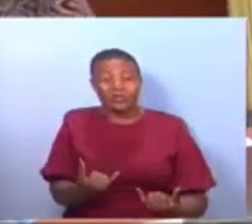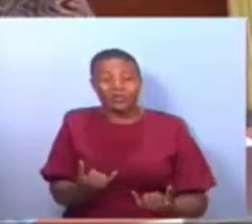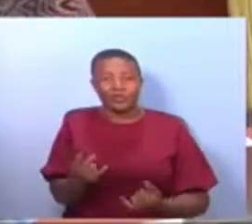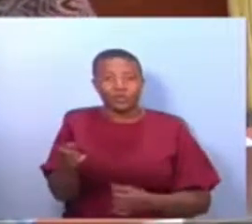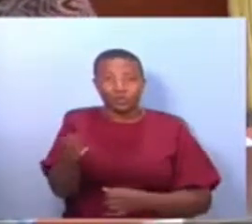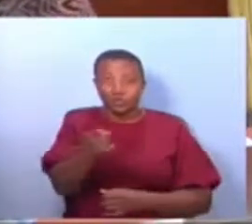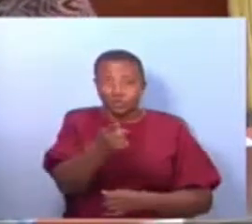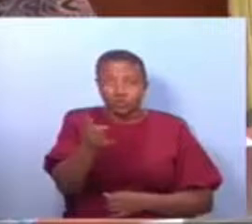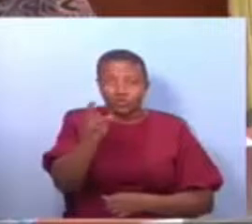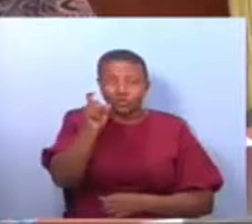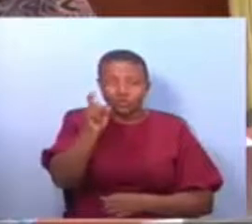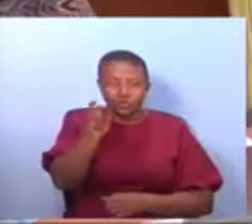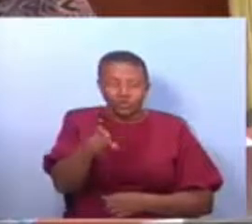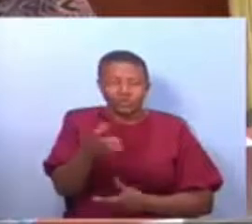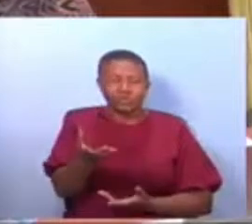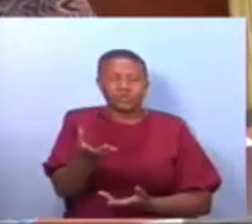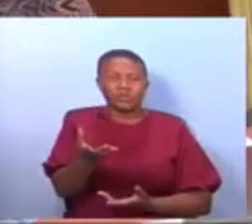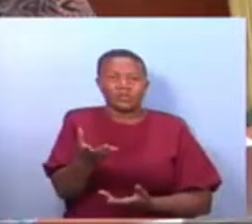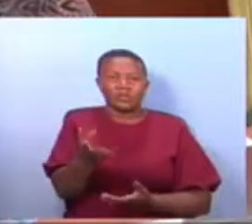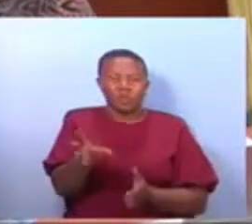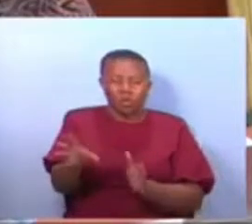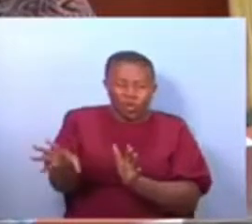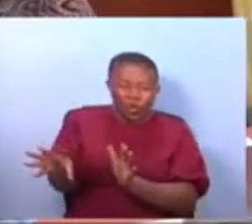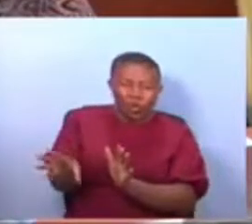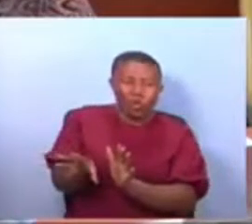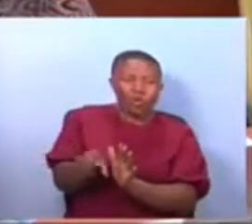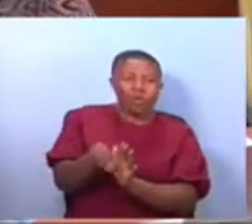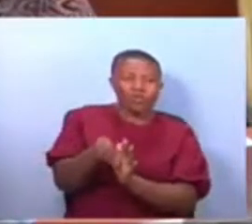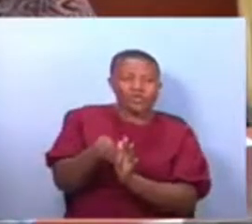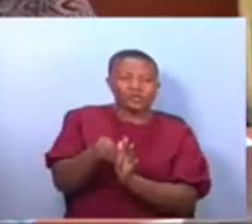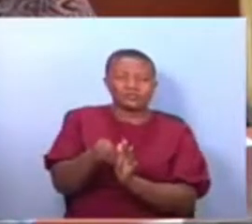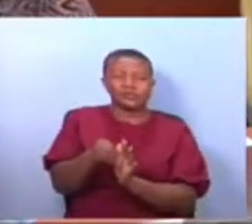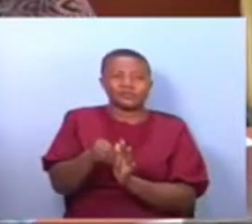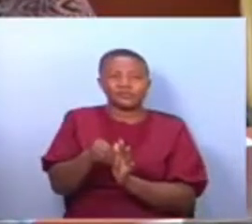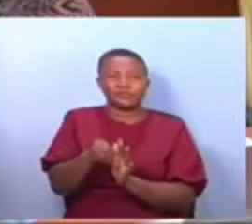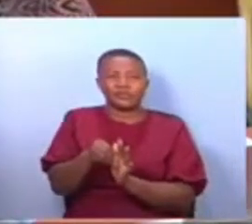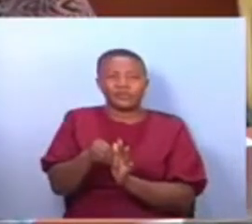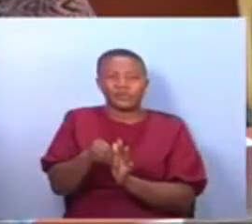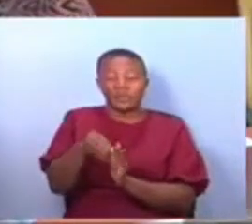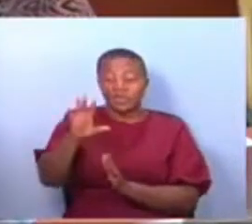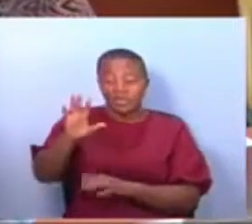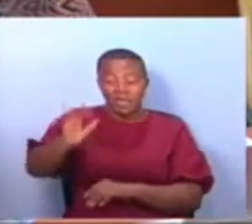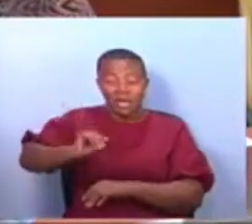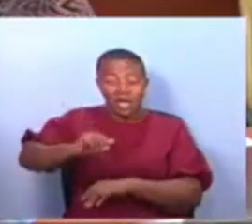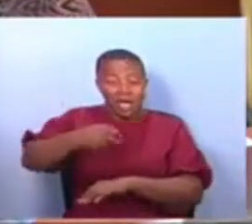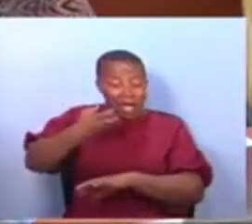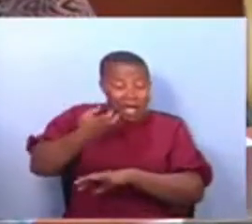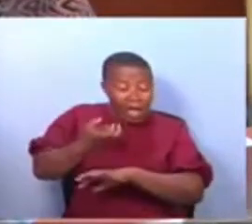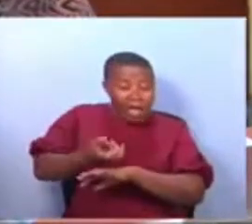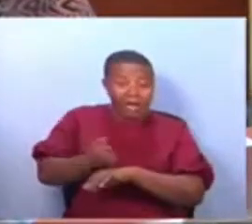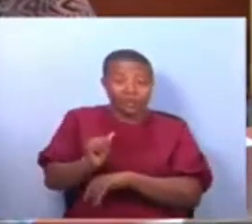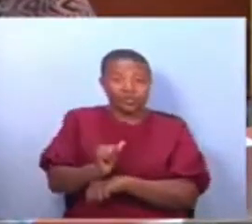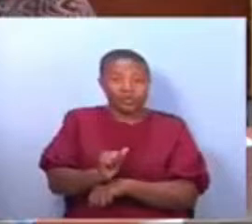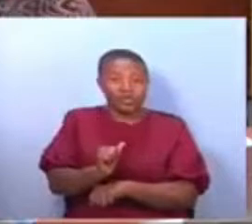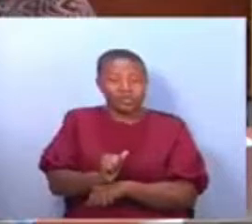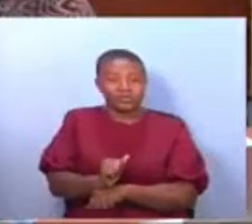should emulate his hard work. So if you don't